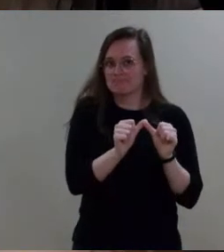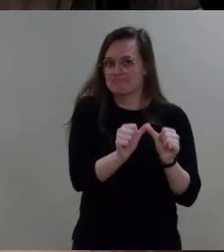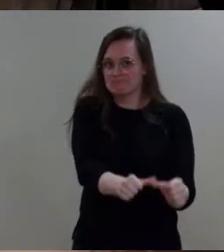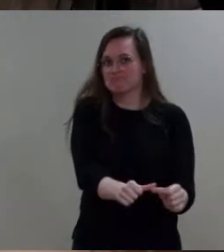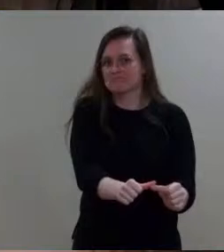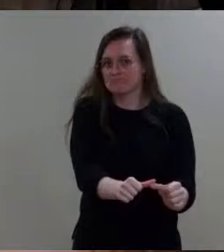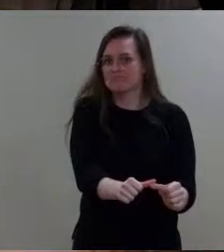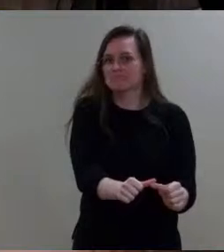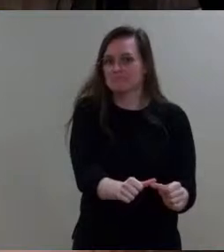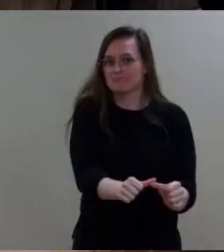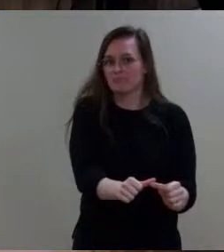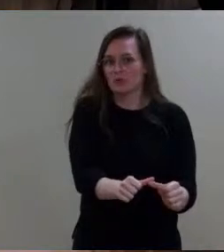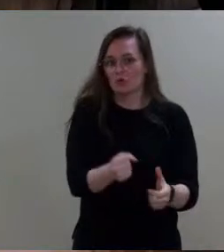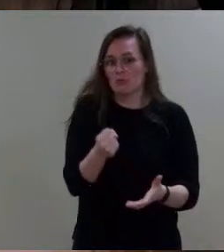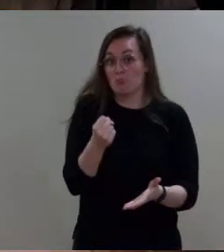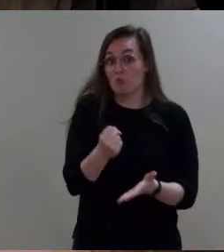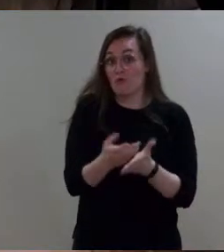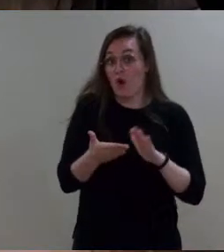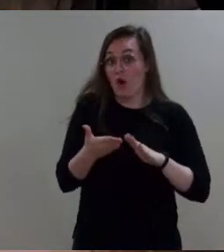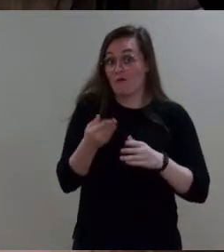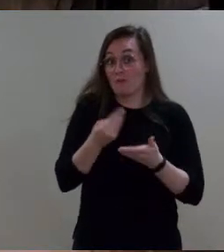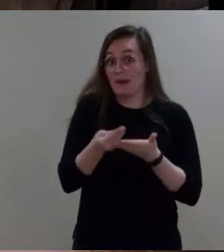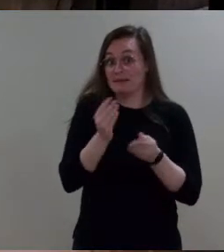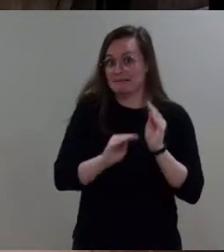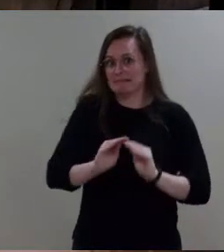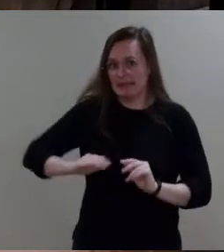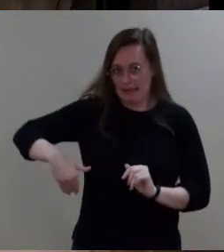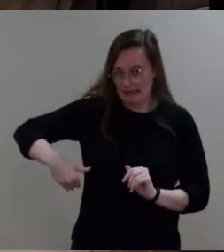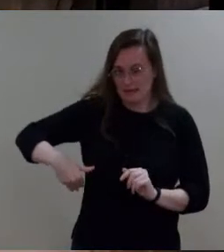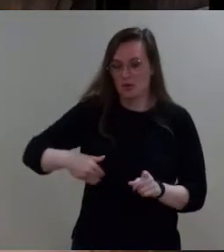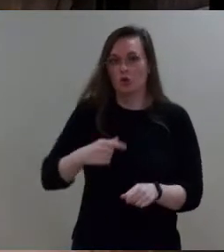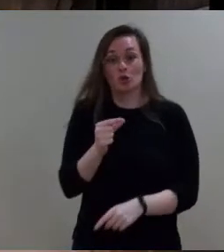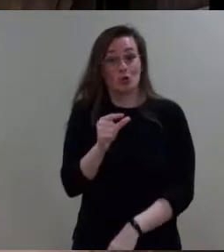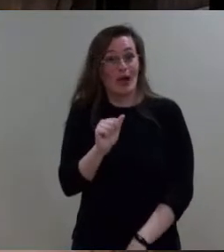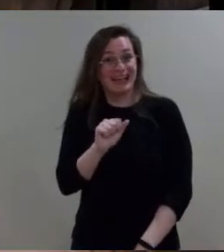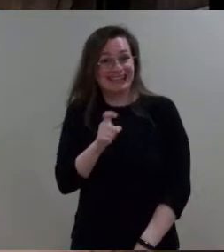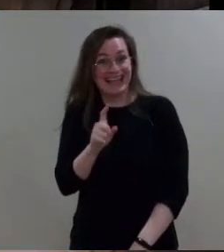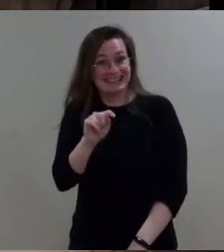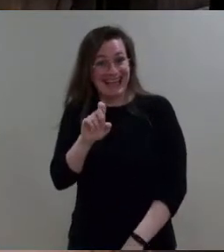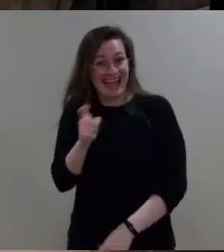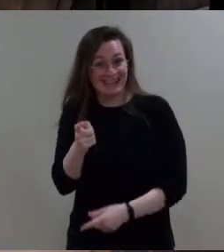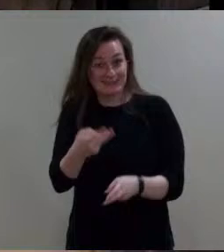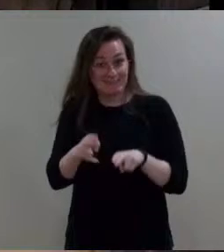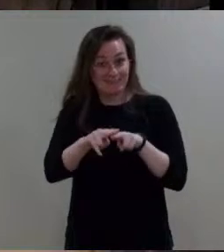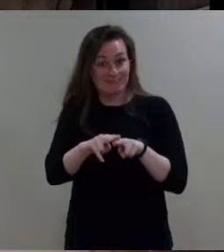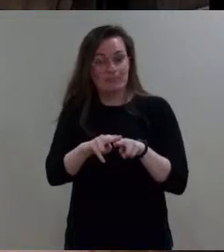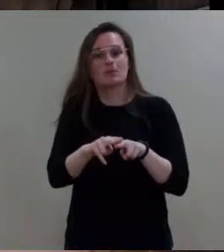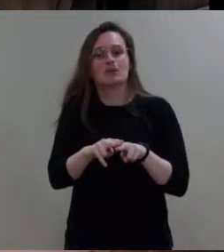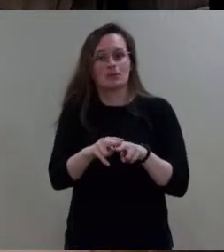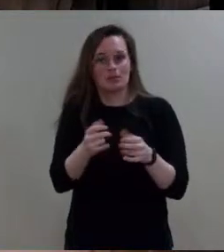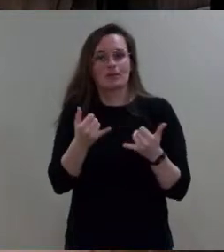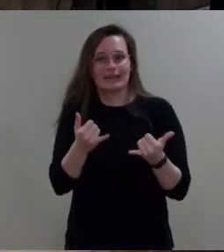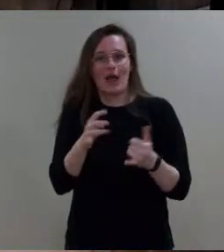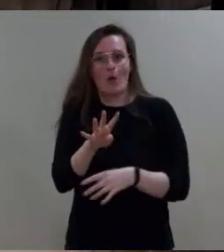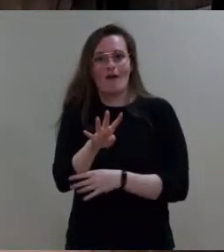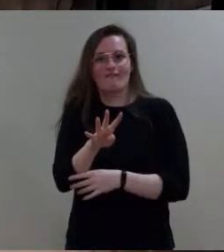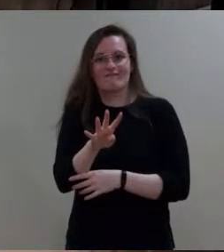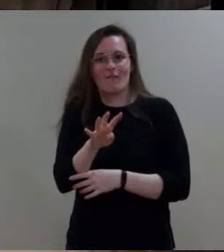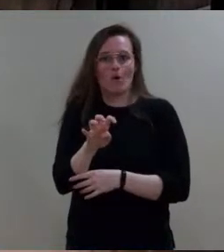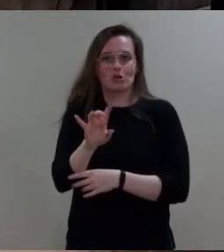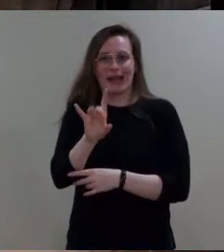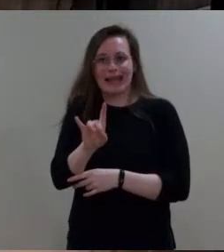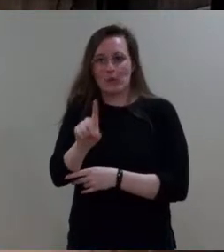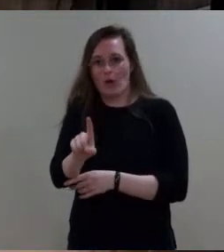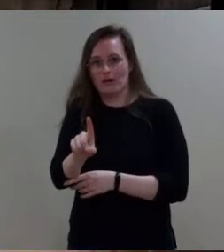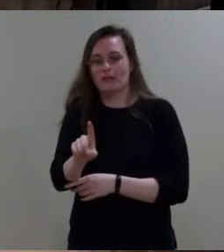an operating budget. Okay. And the gas tax has actually gone up some. It's Okay. 481. And as part of